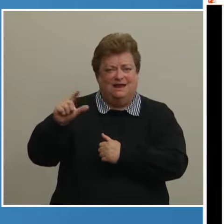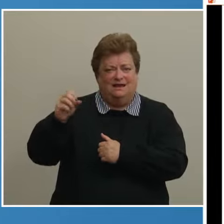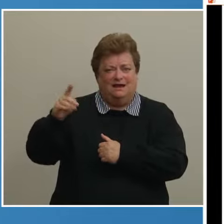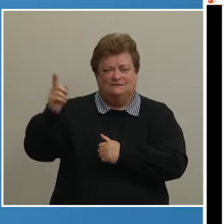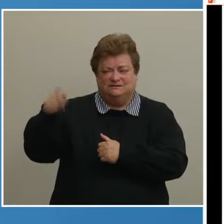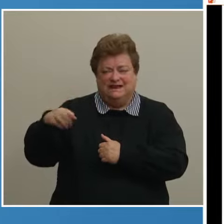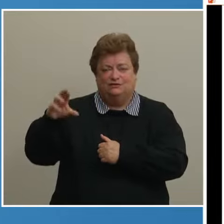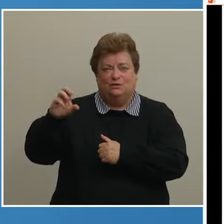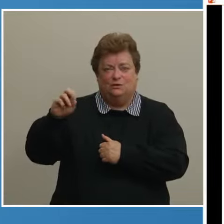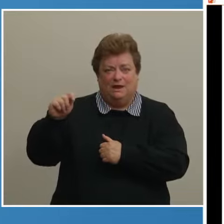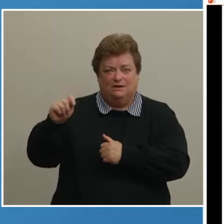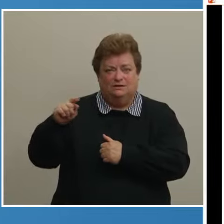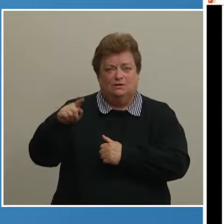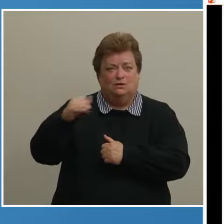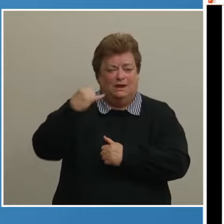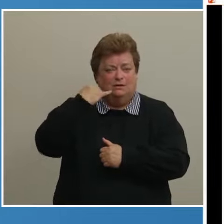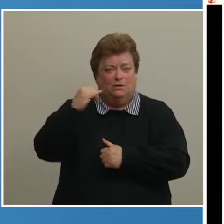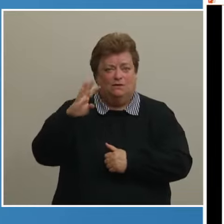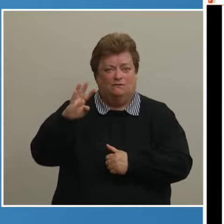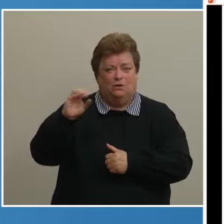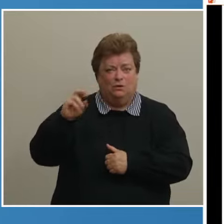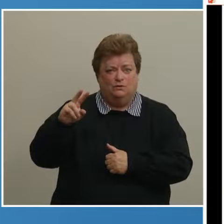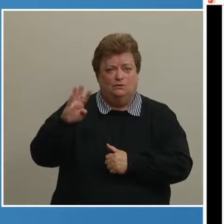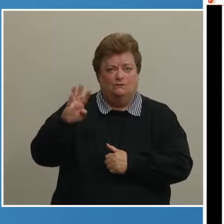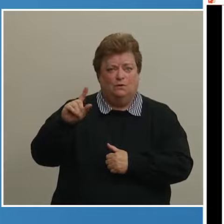lincoln.ne.gov/rent. You can also call